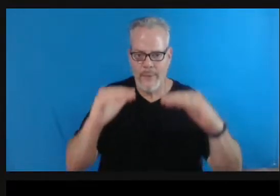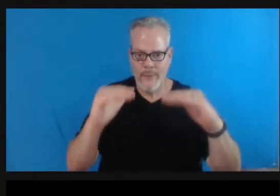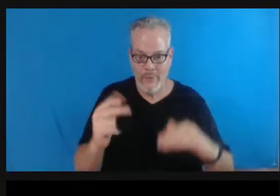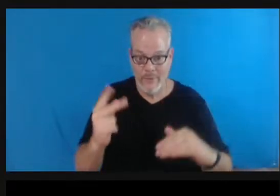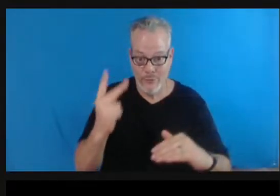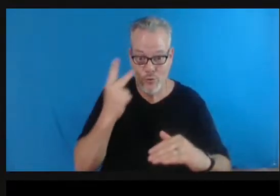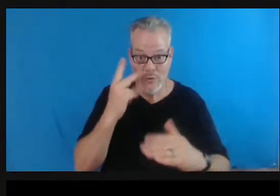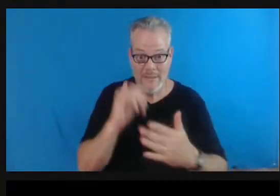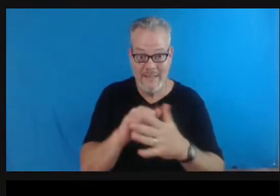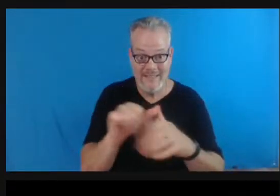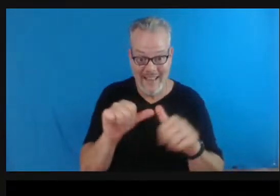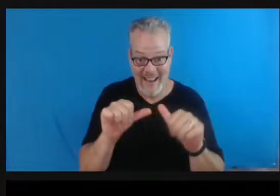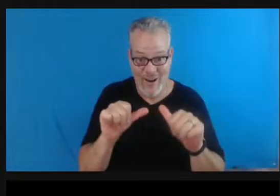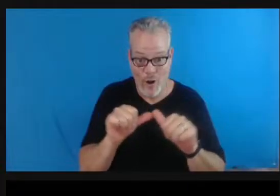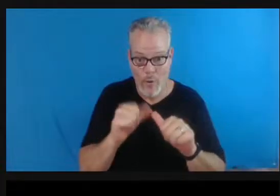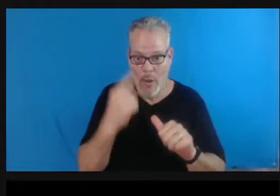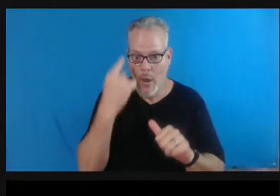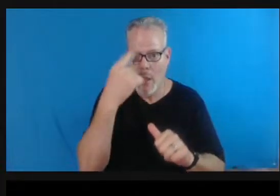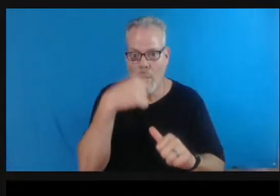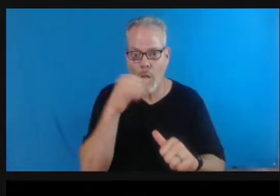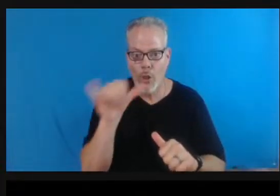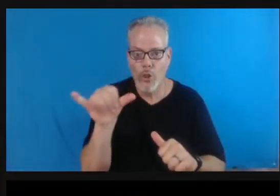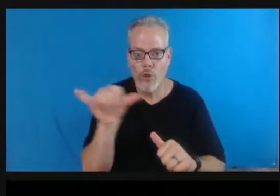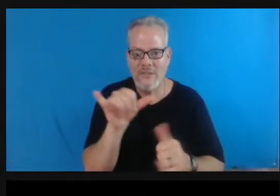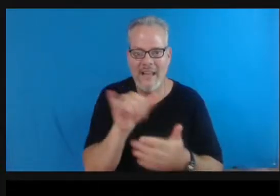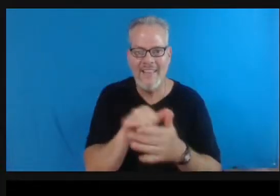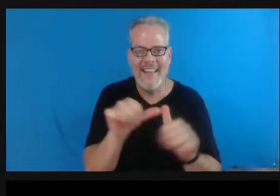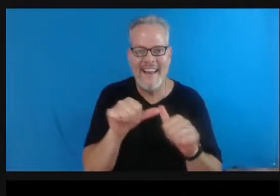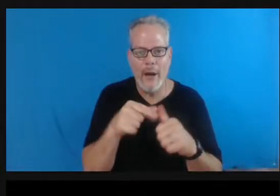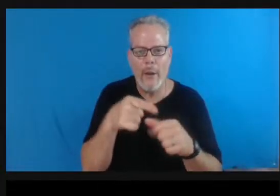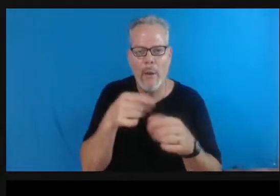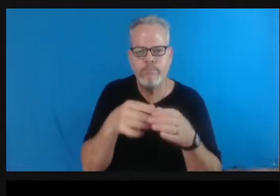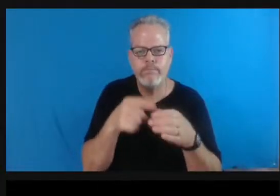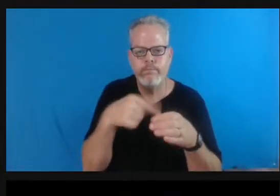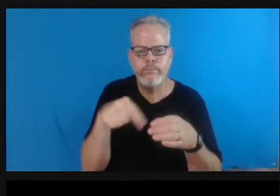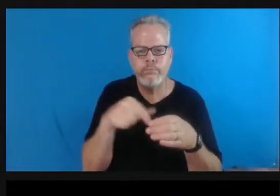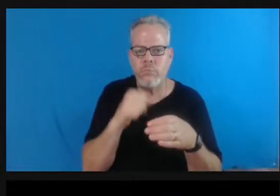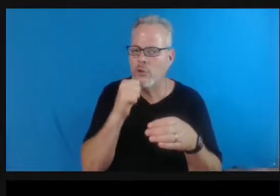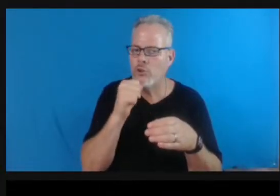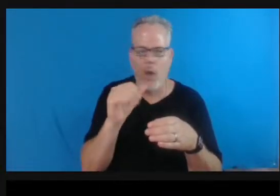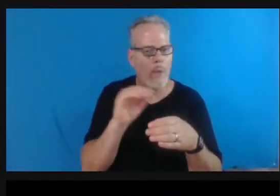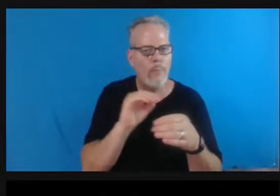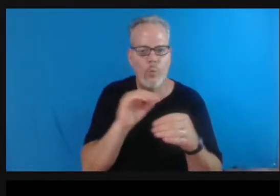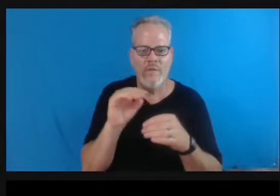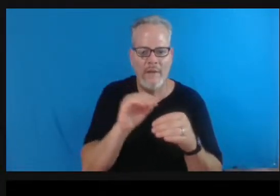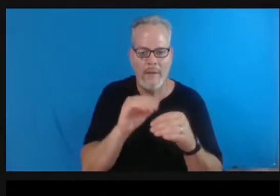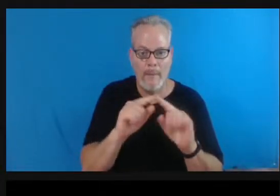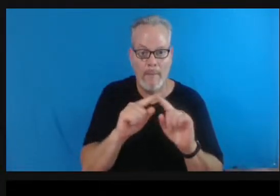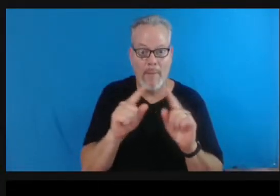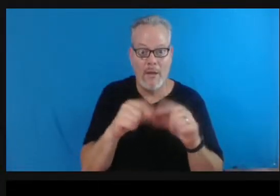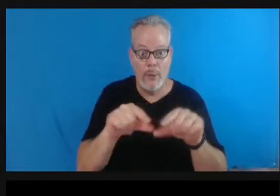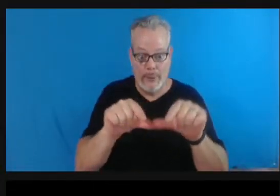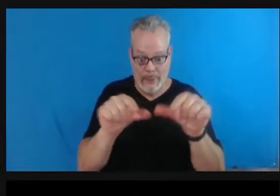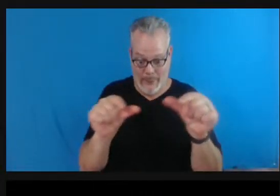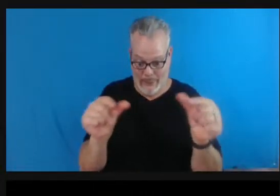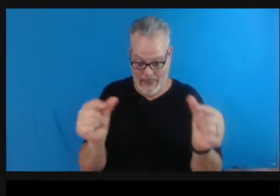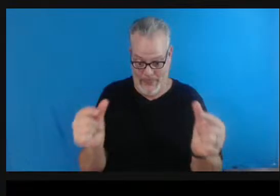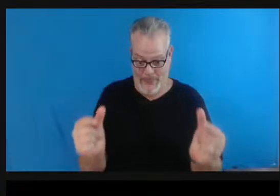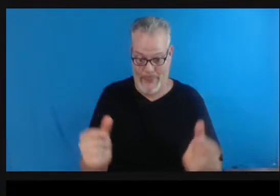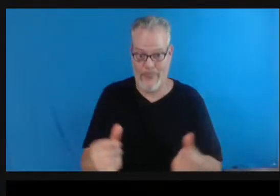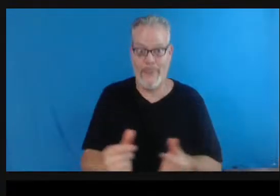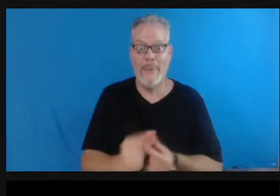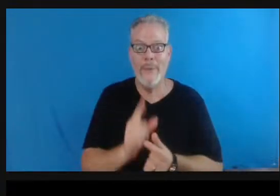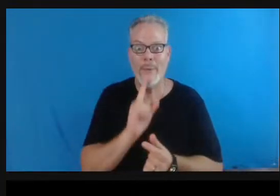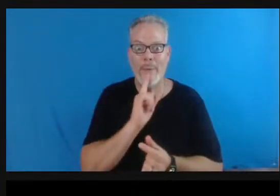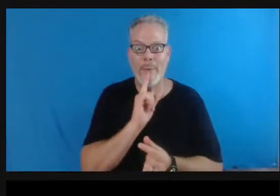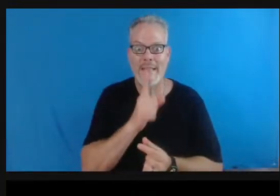here, it looks like this zone here is not moving, but this whole band right here is moving upwards. So